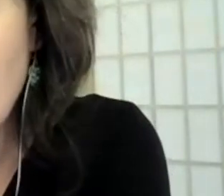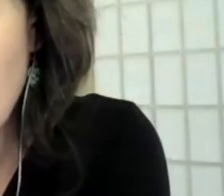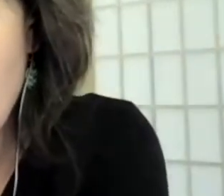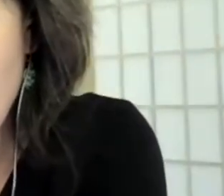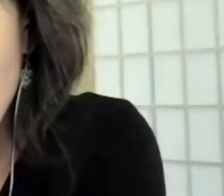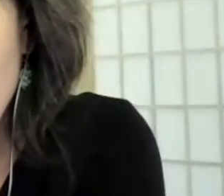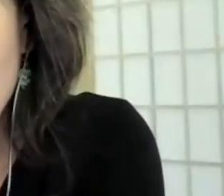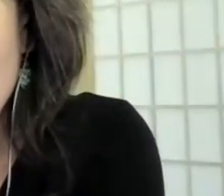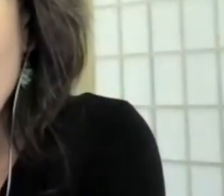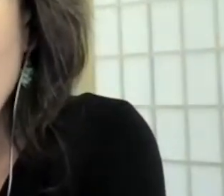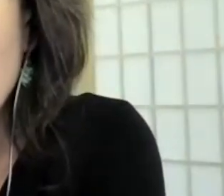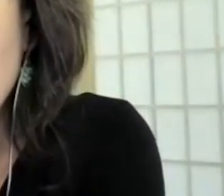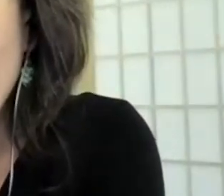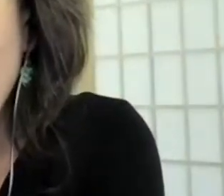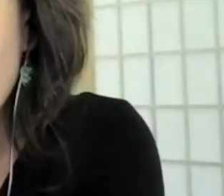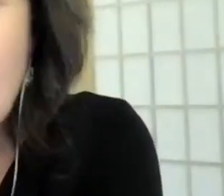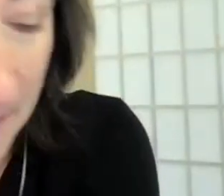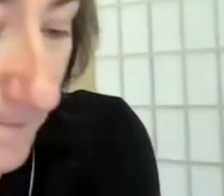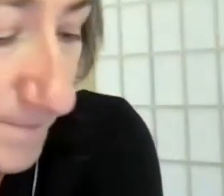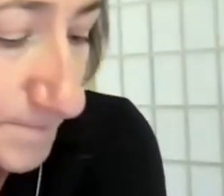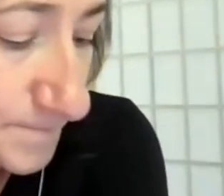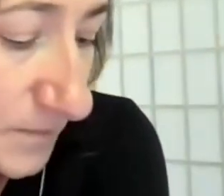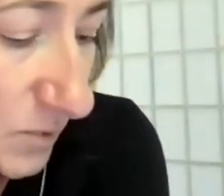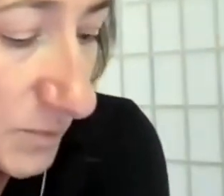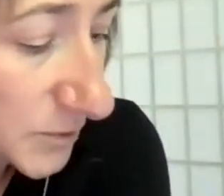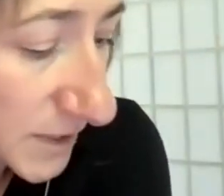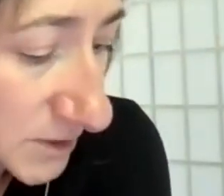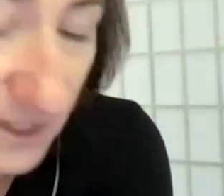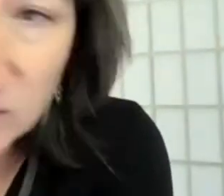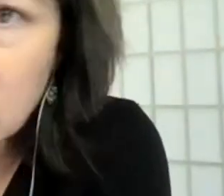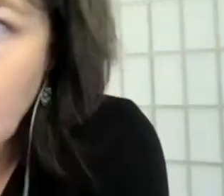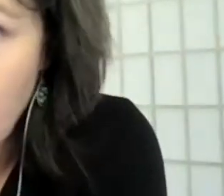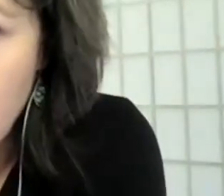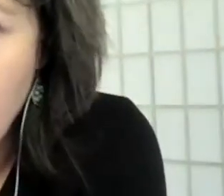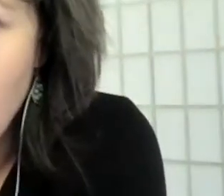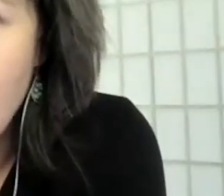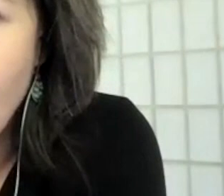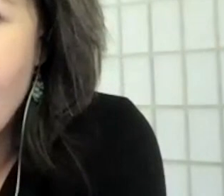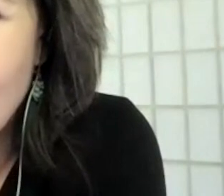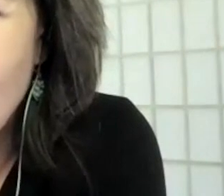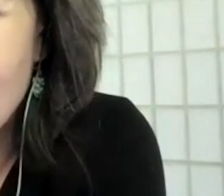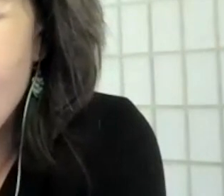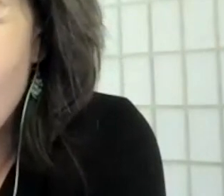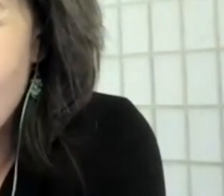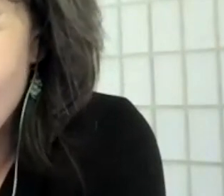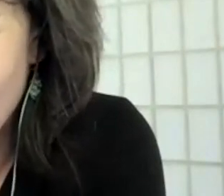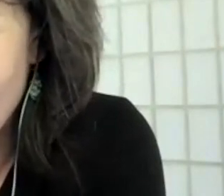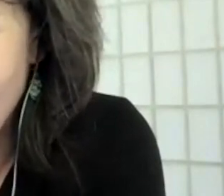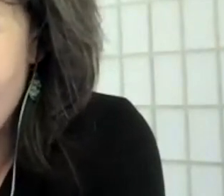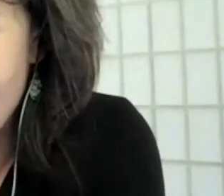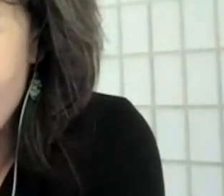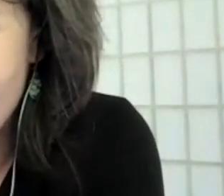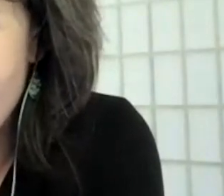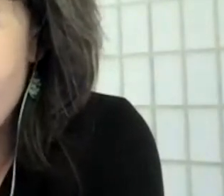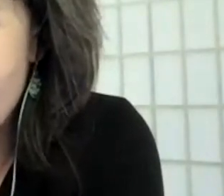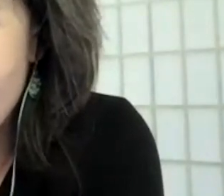to you, Denise, so that we can summarize what people can expect from today, but then also where this conversation goes